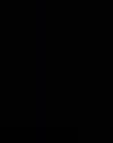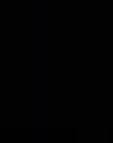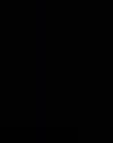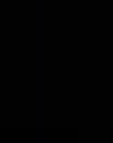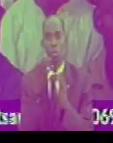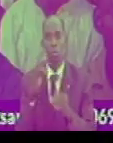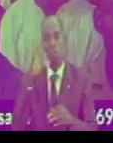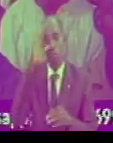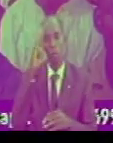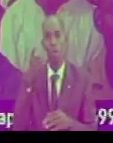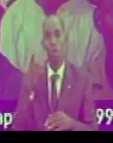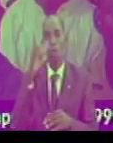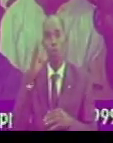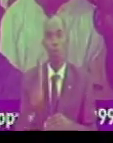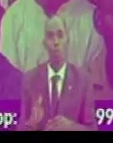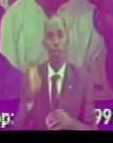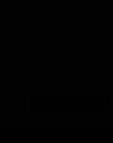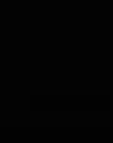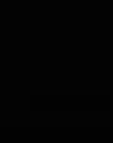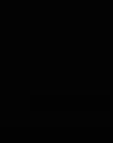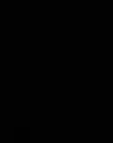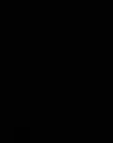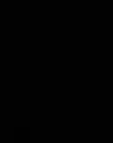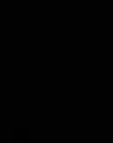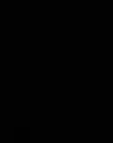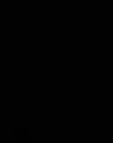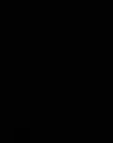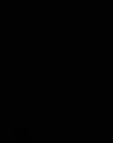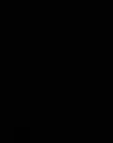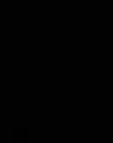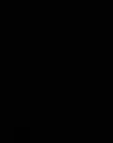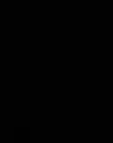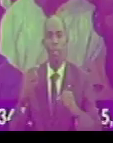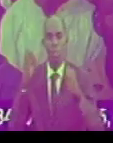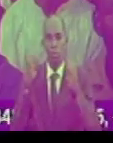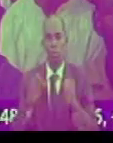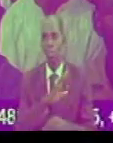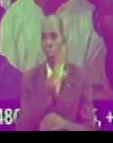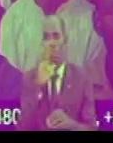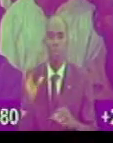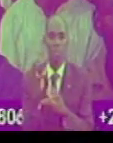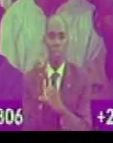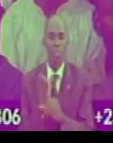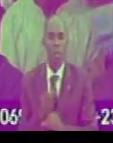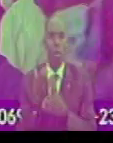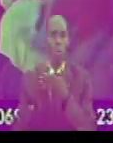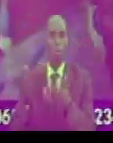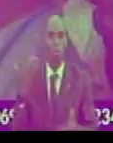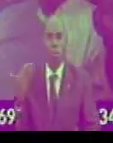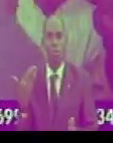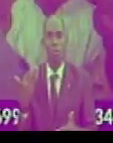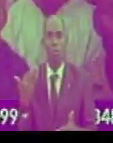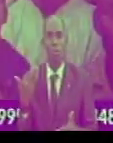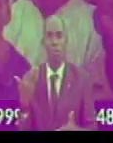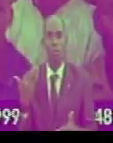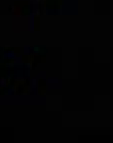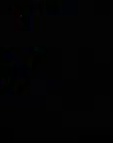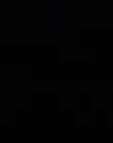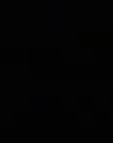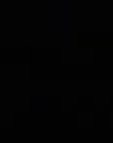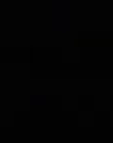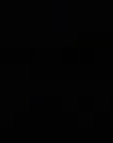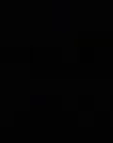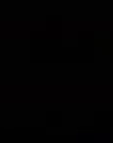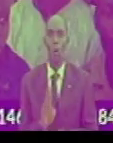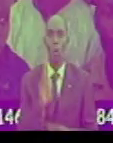has never felt before. He jumped up and now Praise the Lord. And just before we